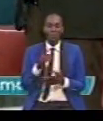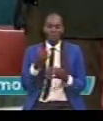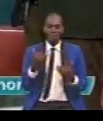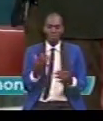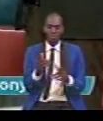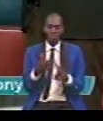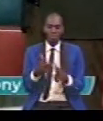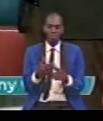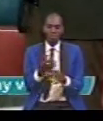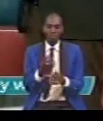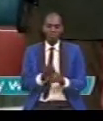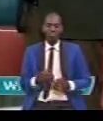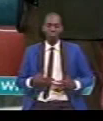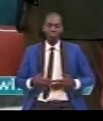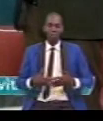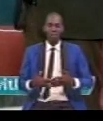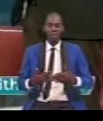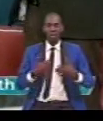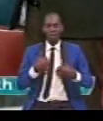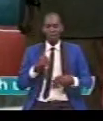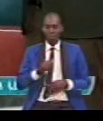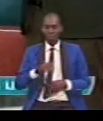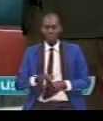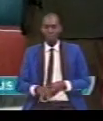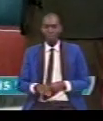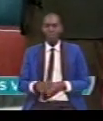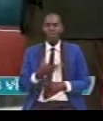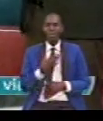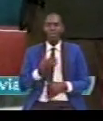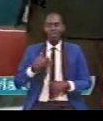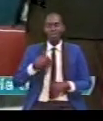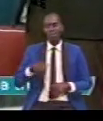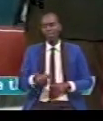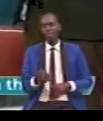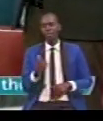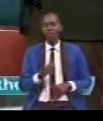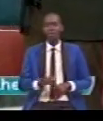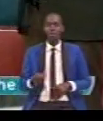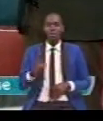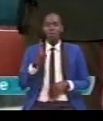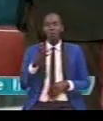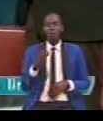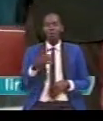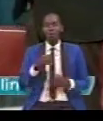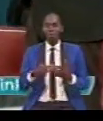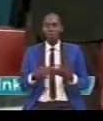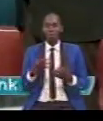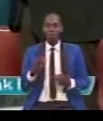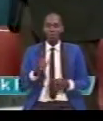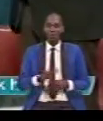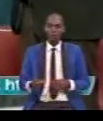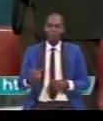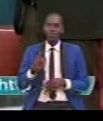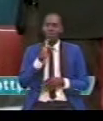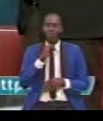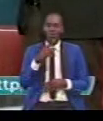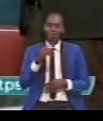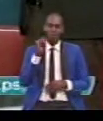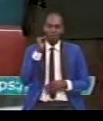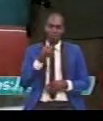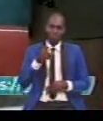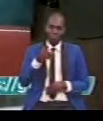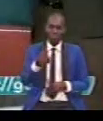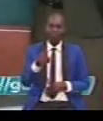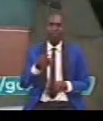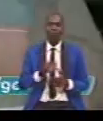conceived, had a child, and had other children. One of those children is the girl you are seeing. Put